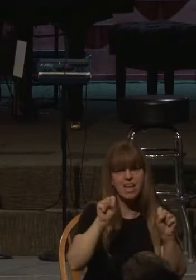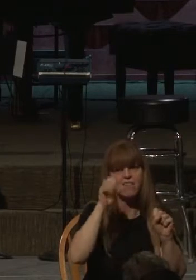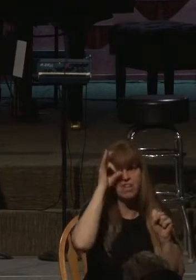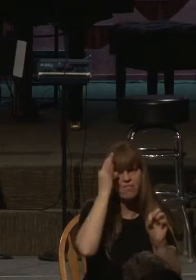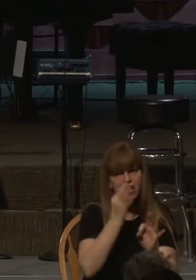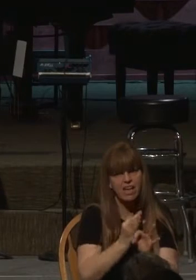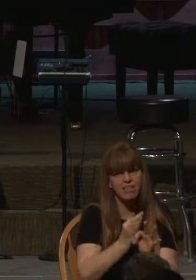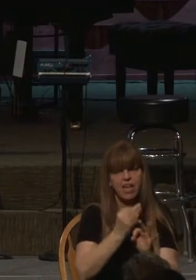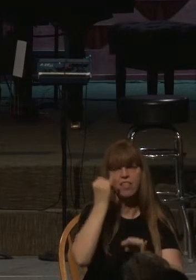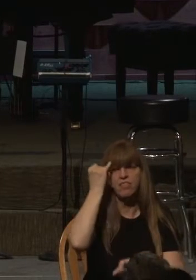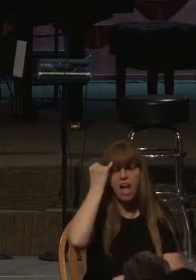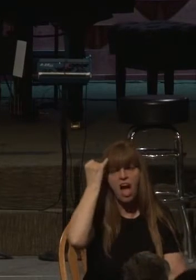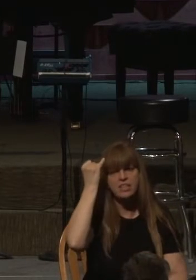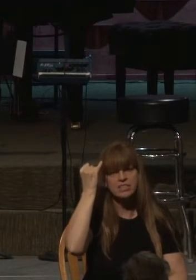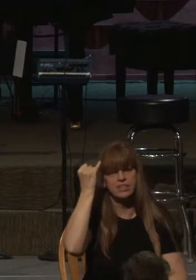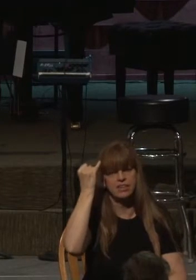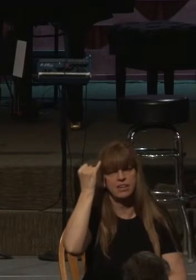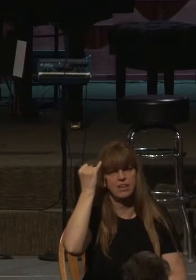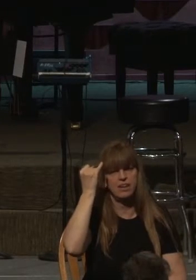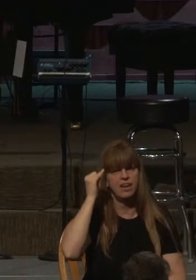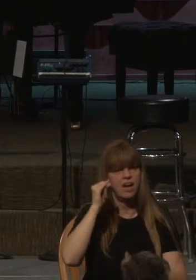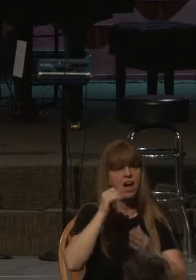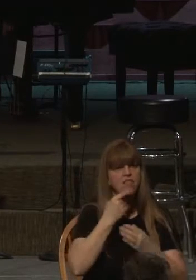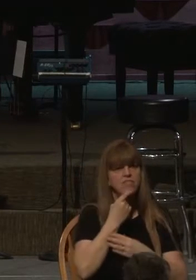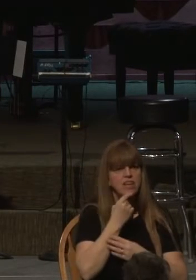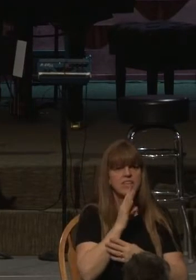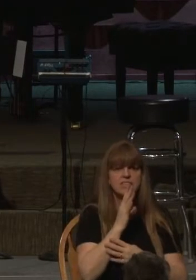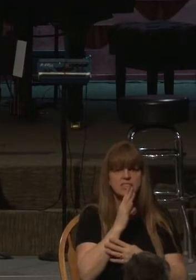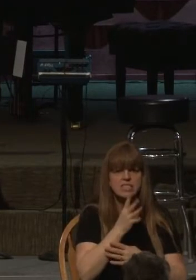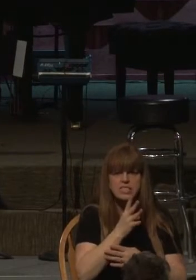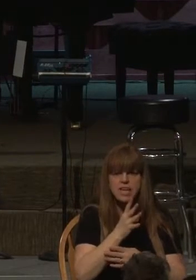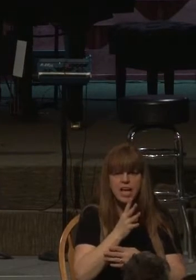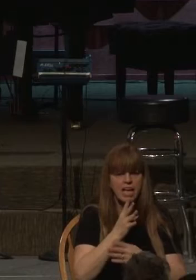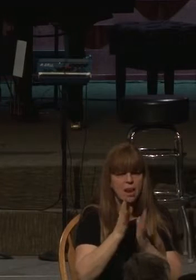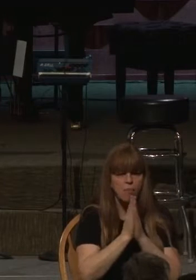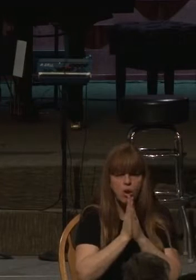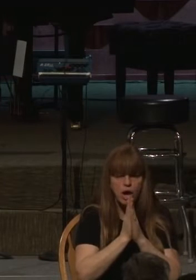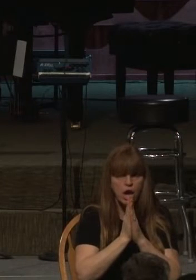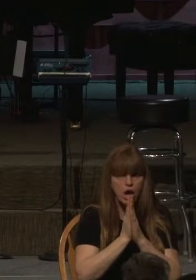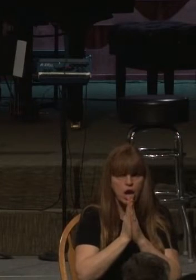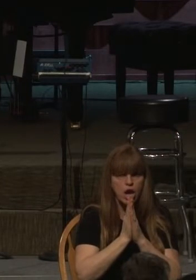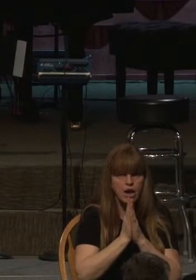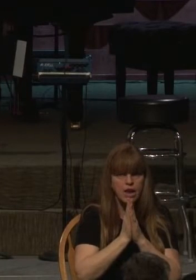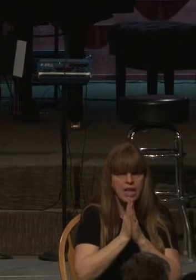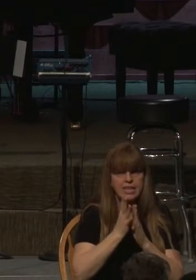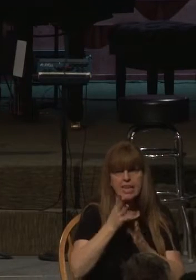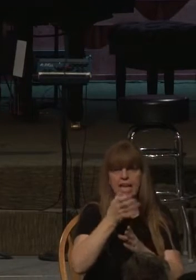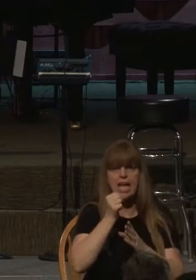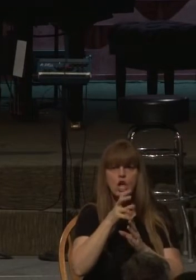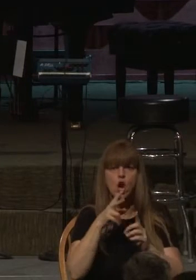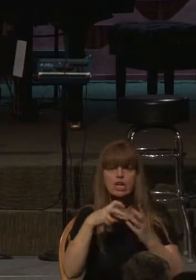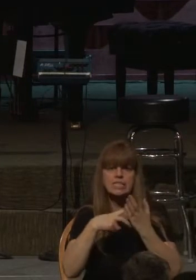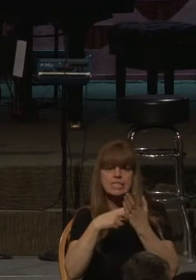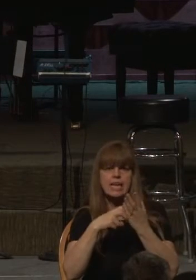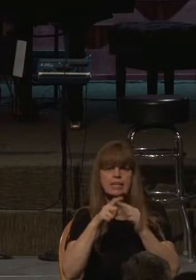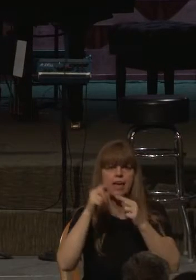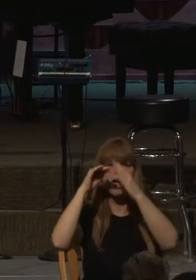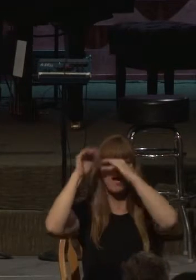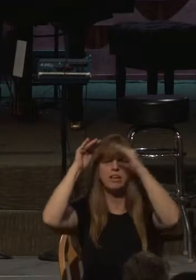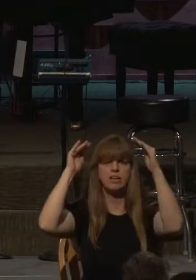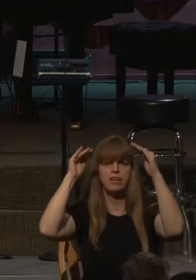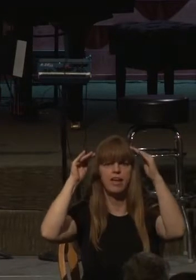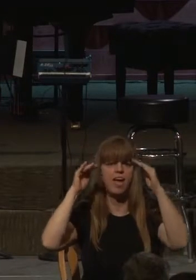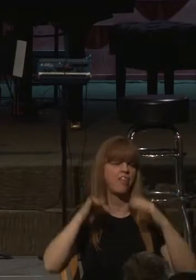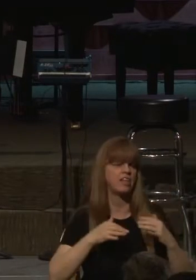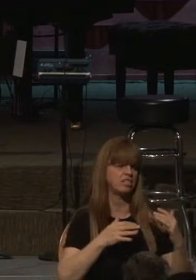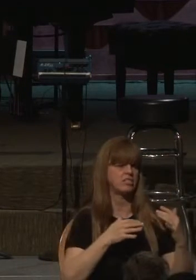The idea of saying a prayer to get your ticket and then hanging out